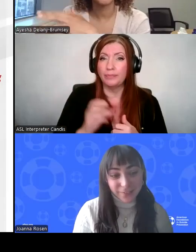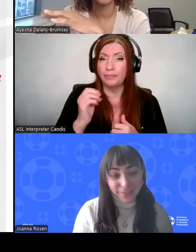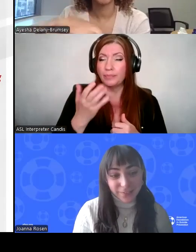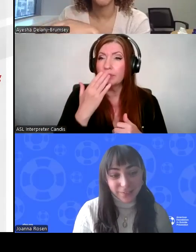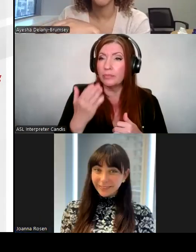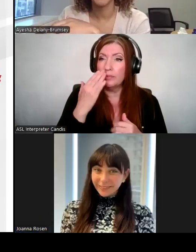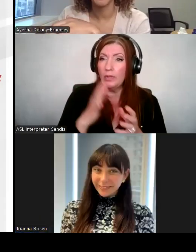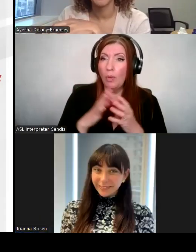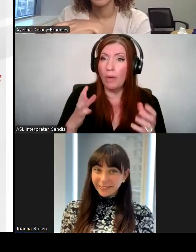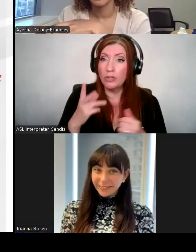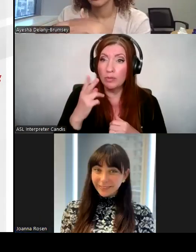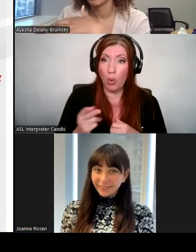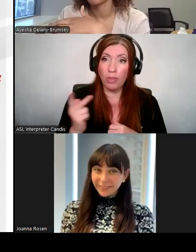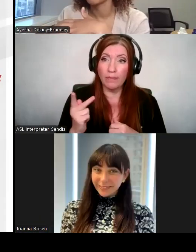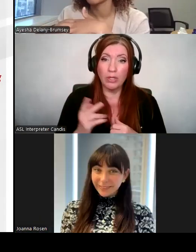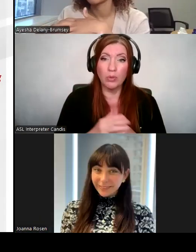much to you both.